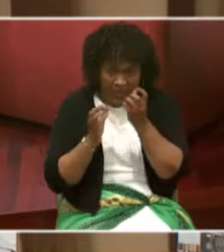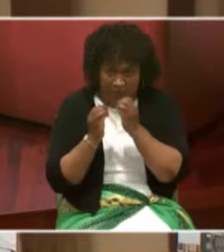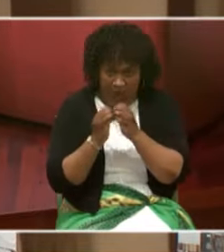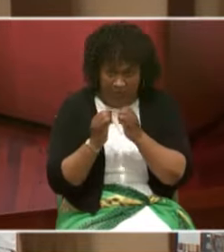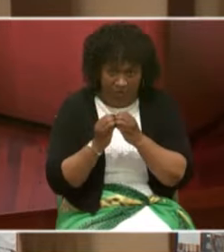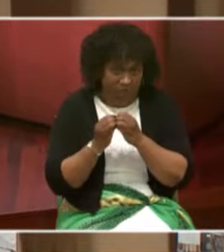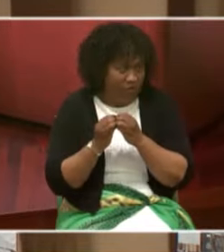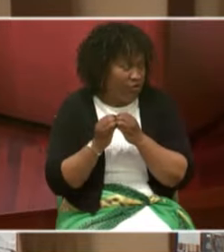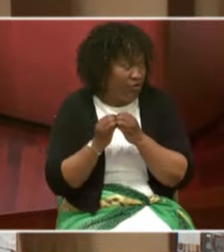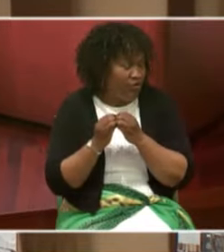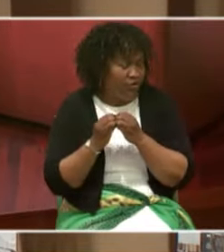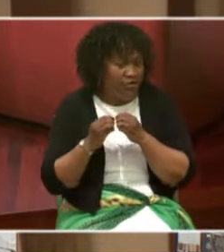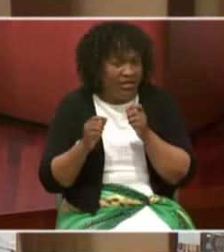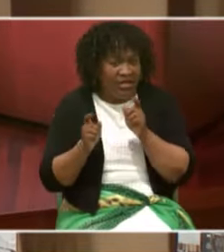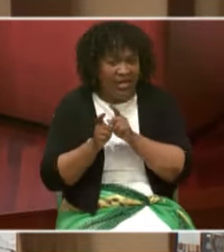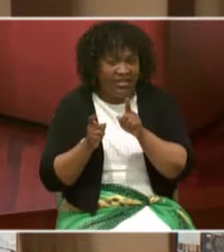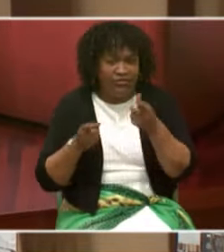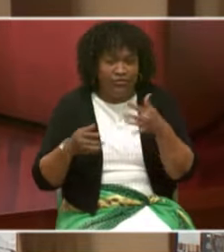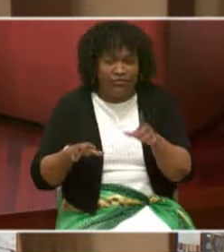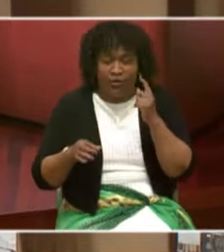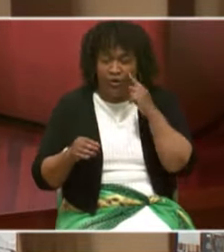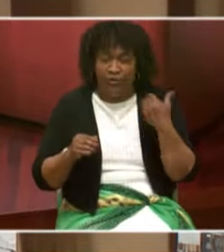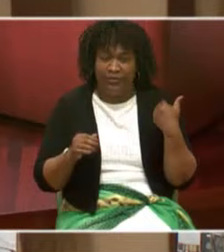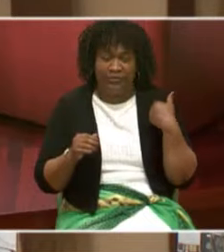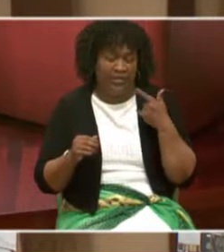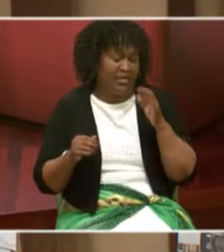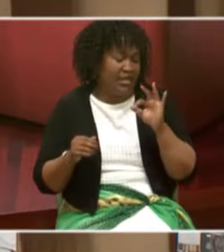And all of the members of that congregation,